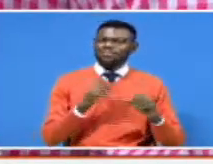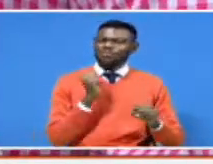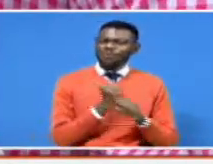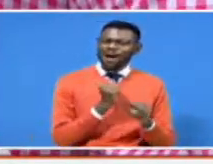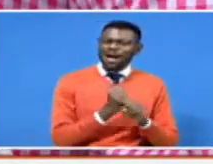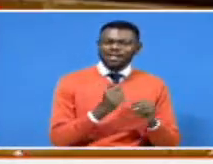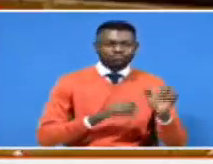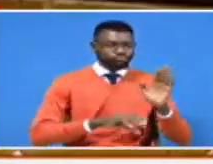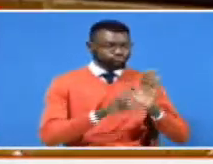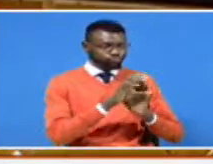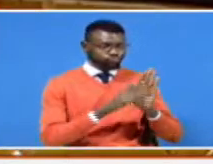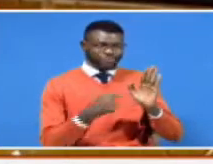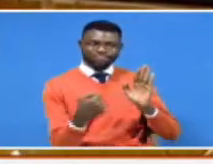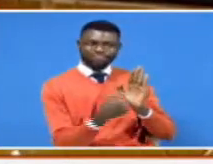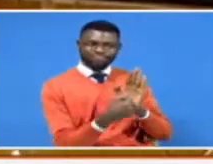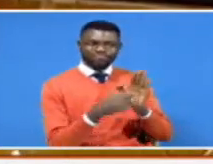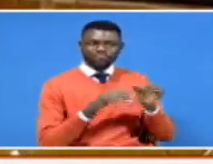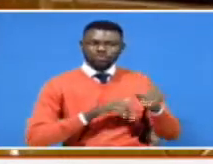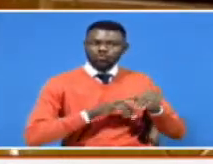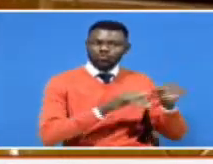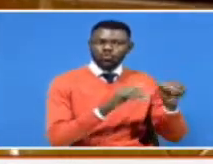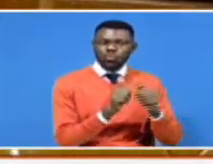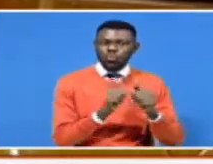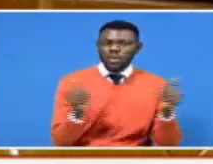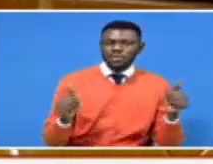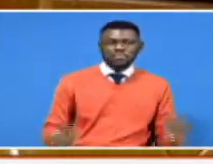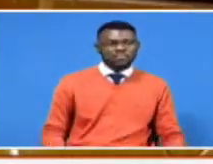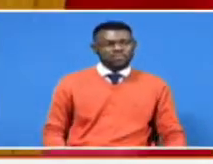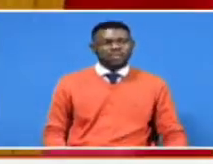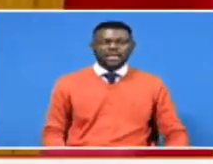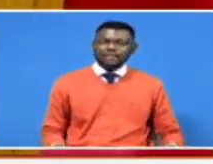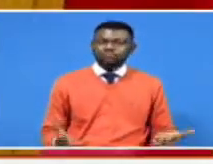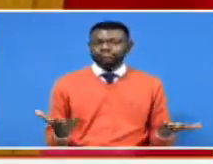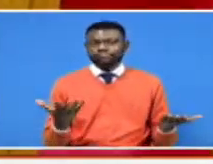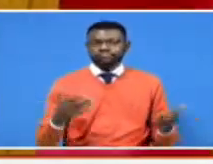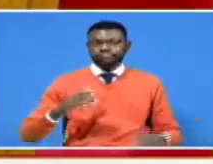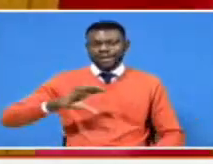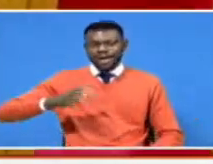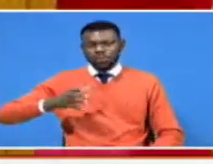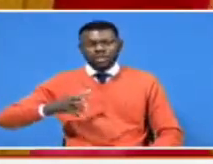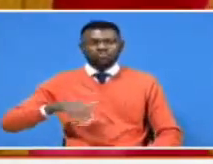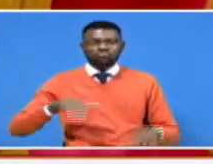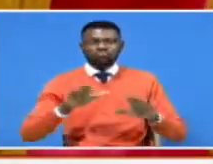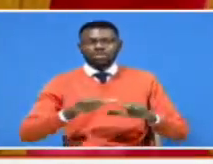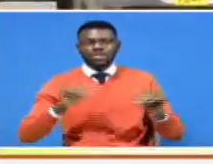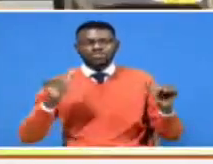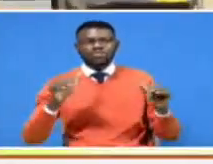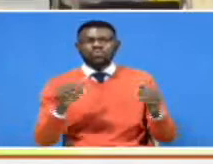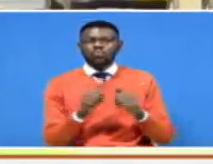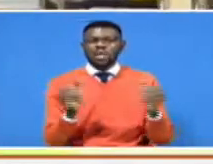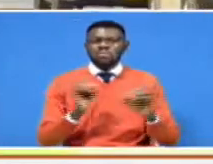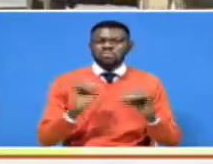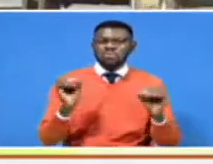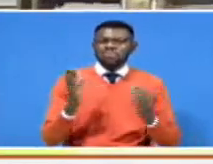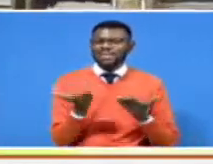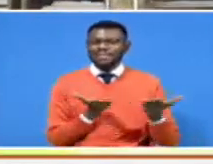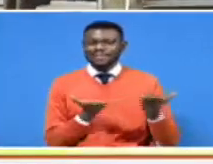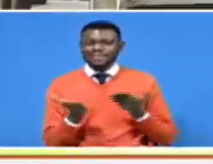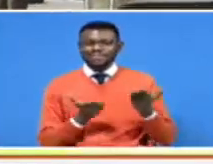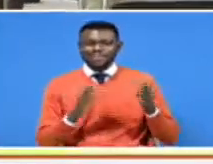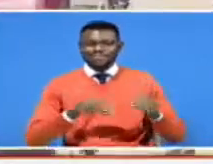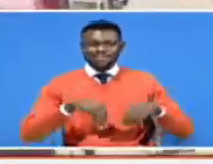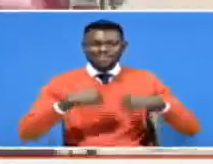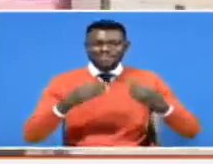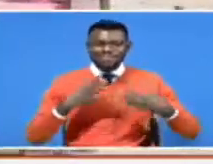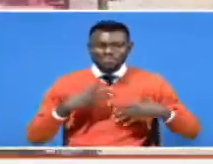katiba inasema. With business in the county assemblies grinding to a halt, service delivery to Kenyans has been placed on the line.